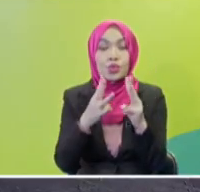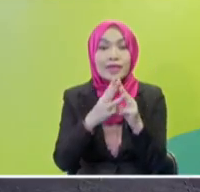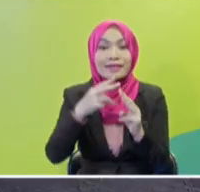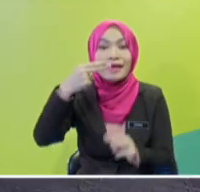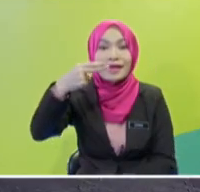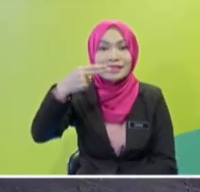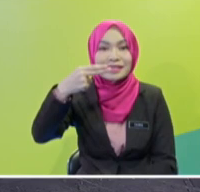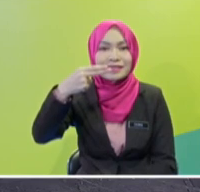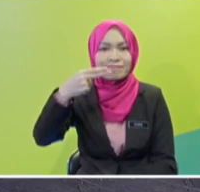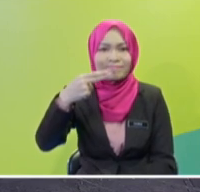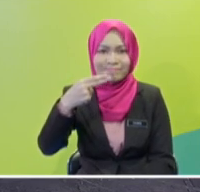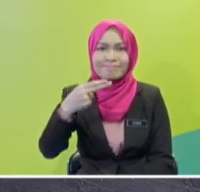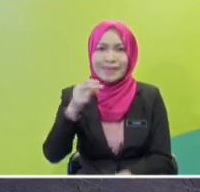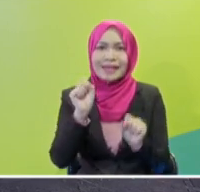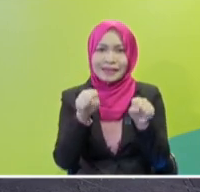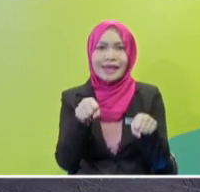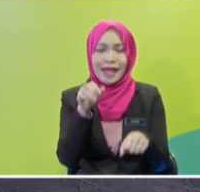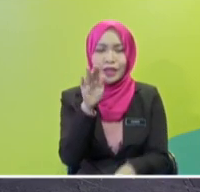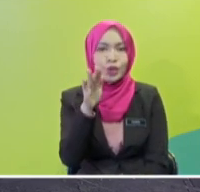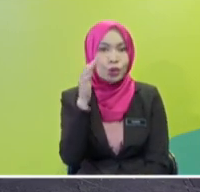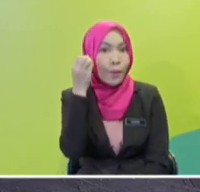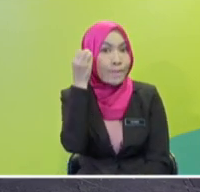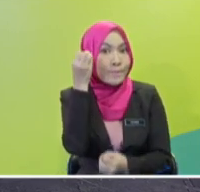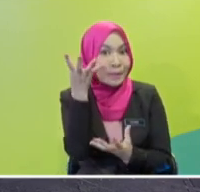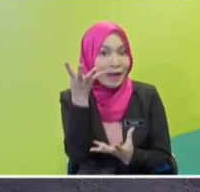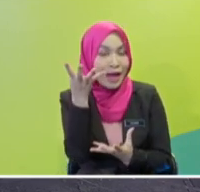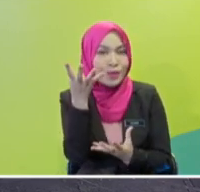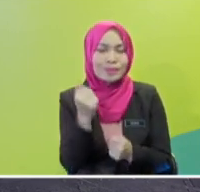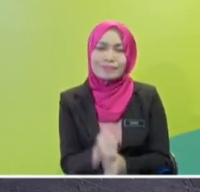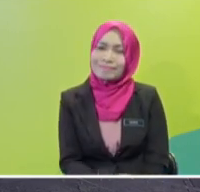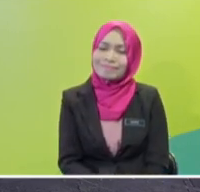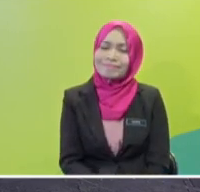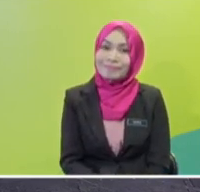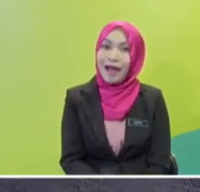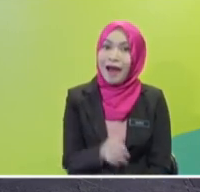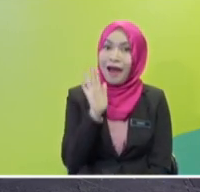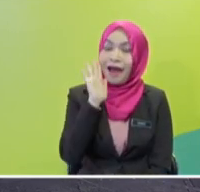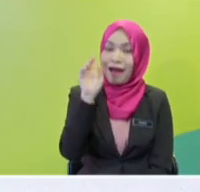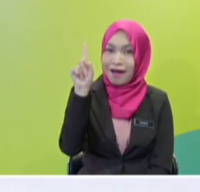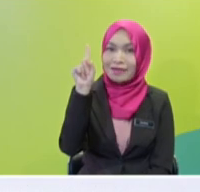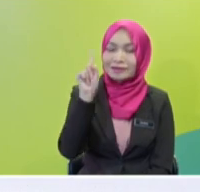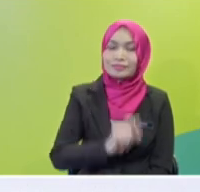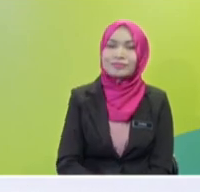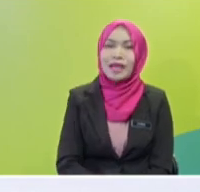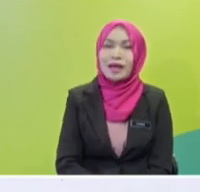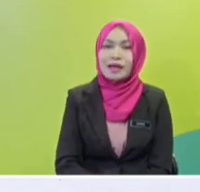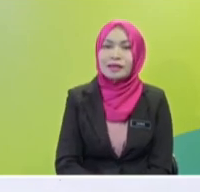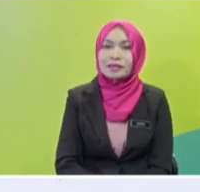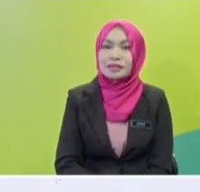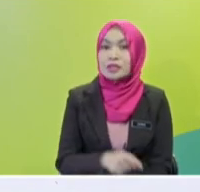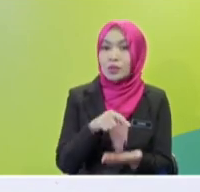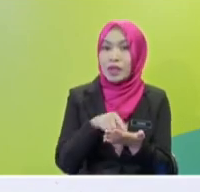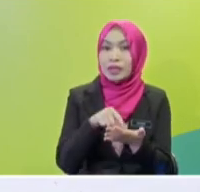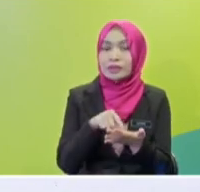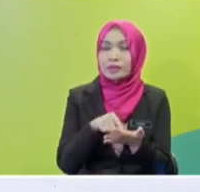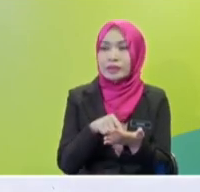Can you guess what starts with the letter H? H. Aha! This one over here,